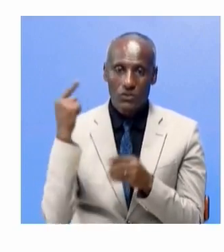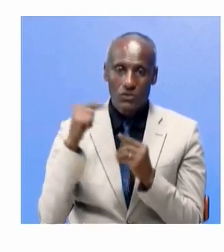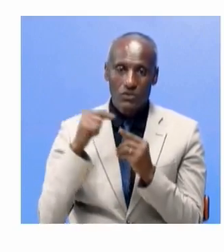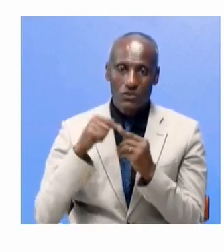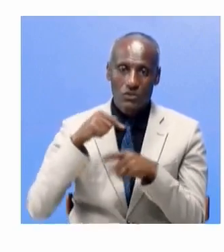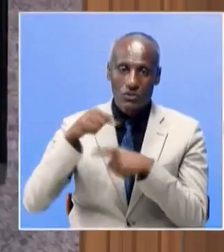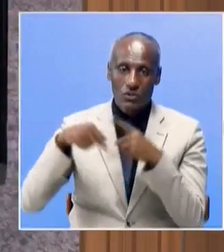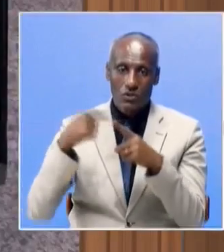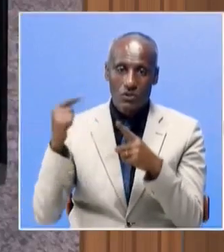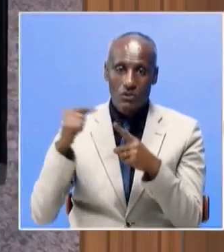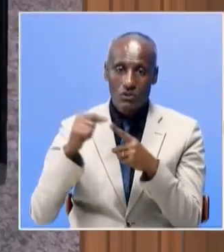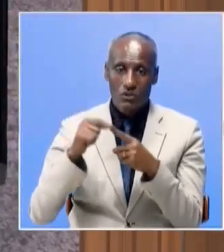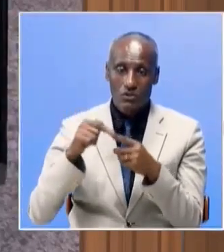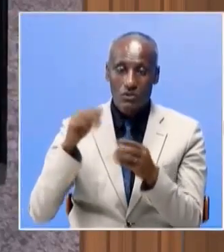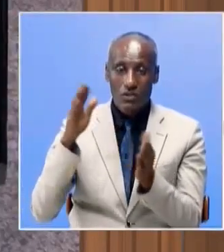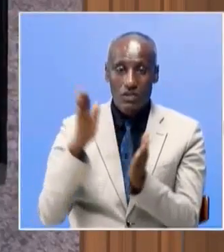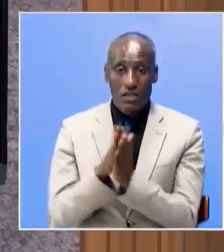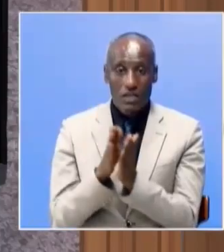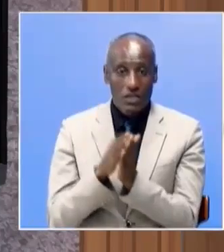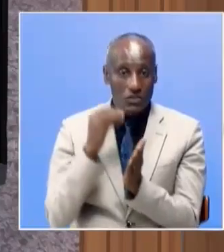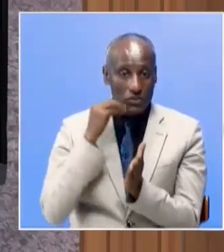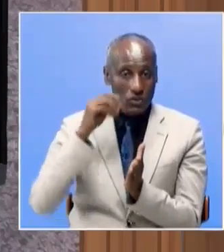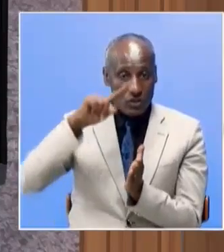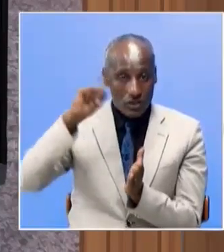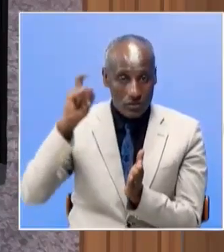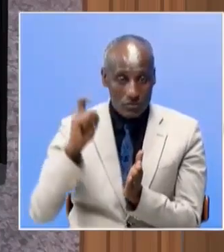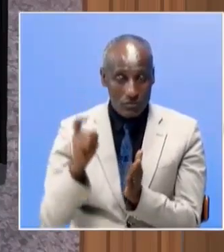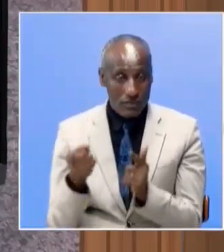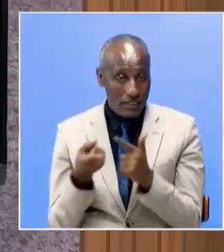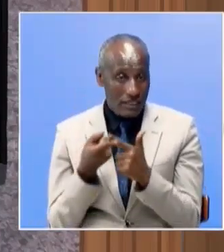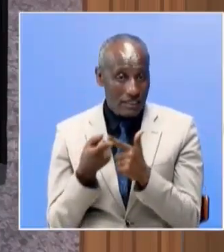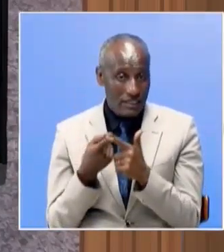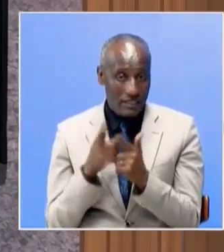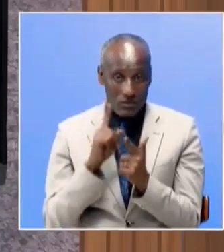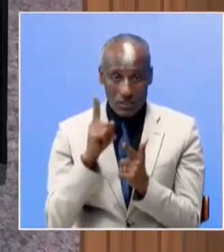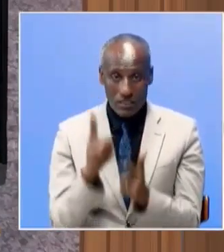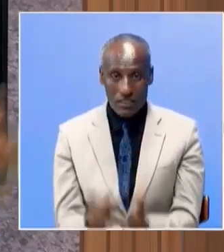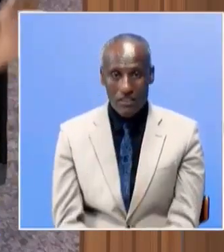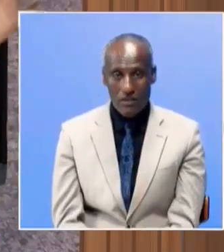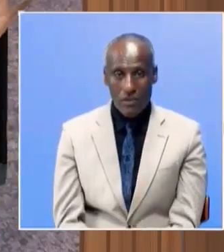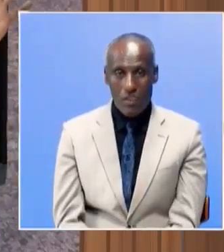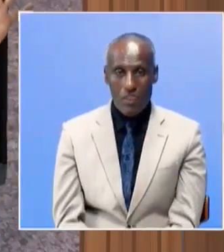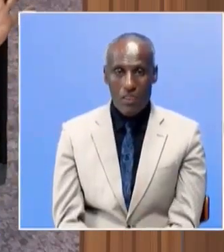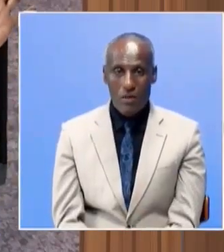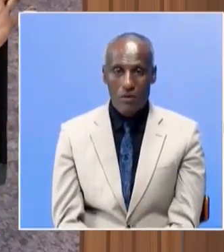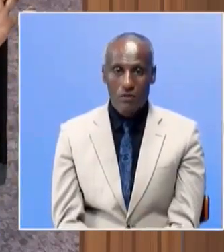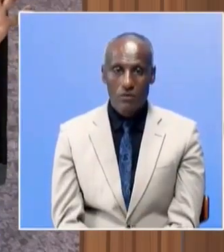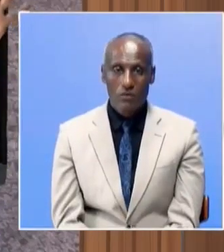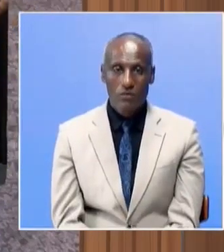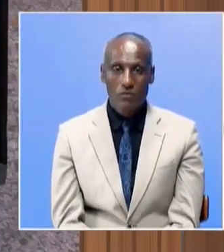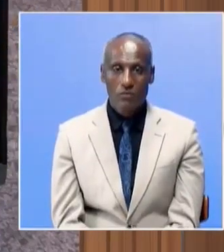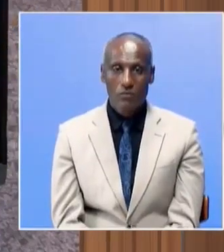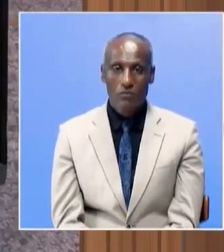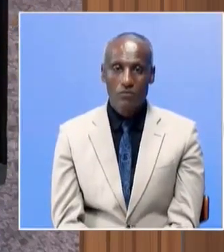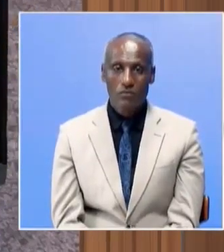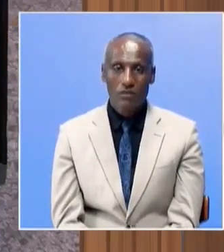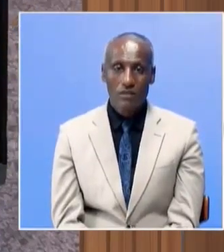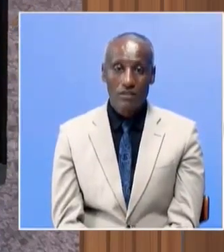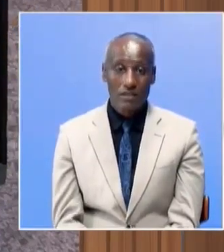To school? Here. What about the second one? Is there something wrong or right? Is that